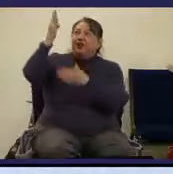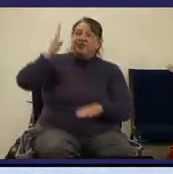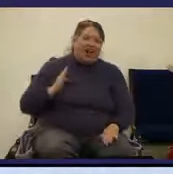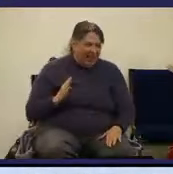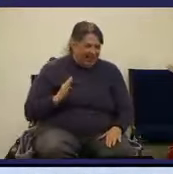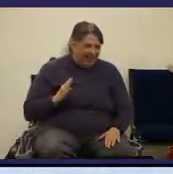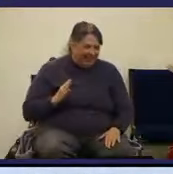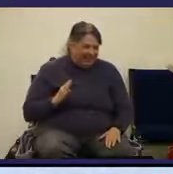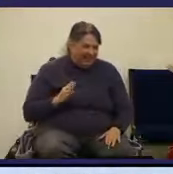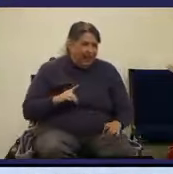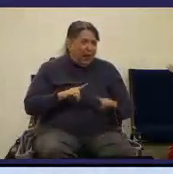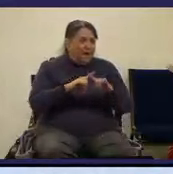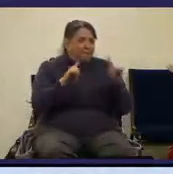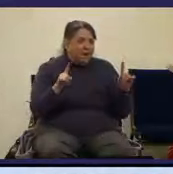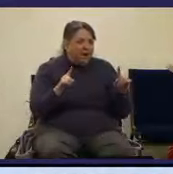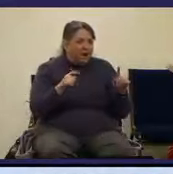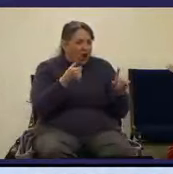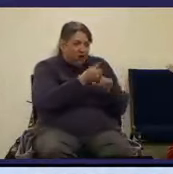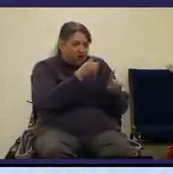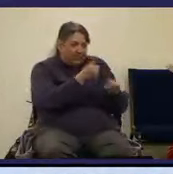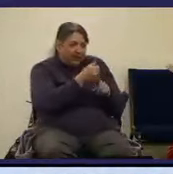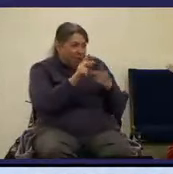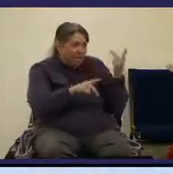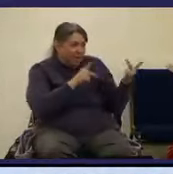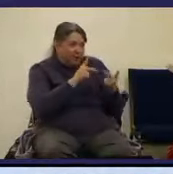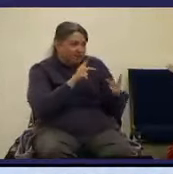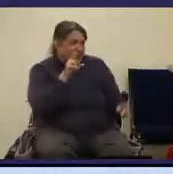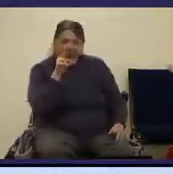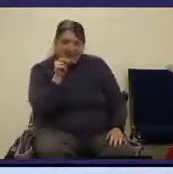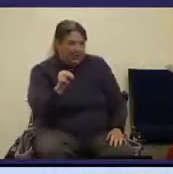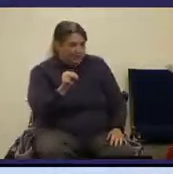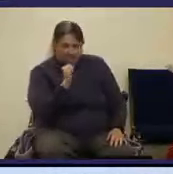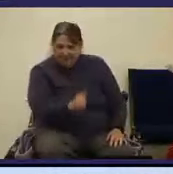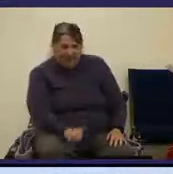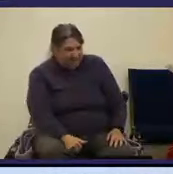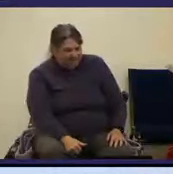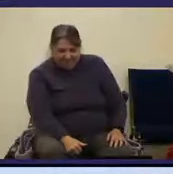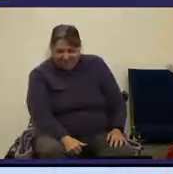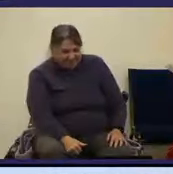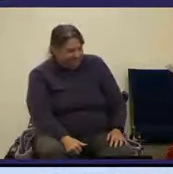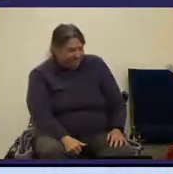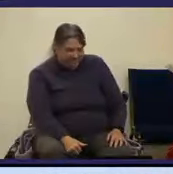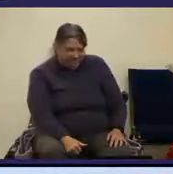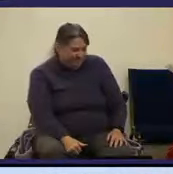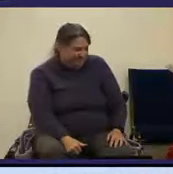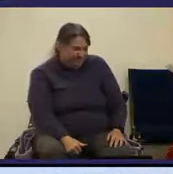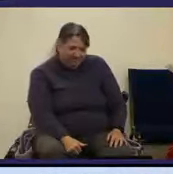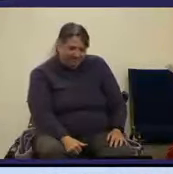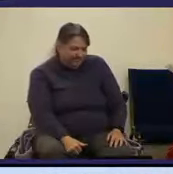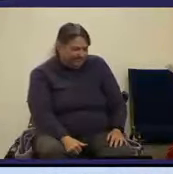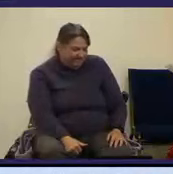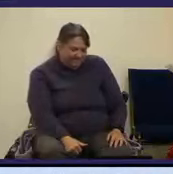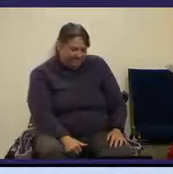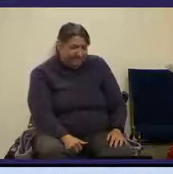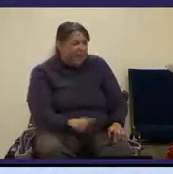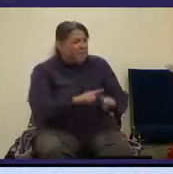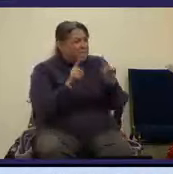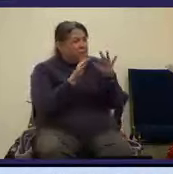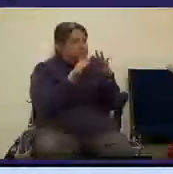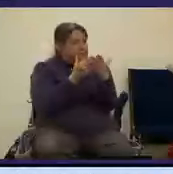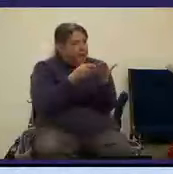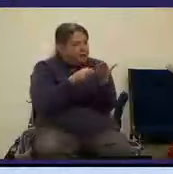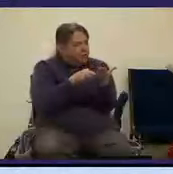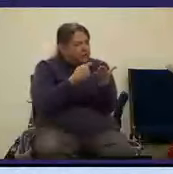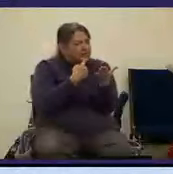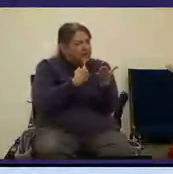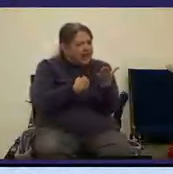the only way to glory. He's the only hope to eternal life. And so the scriptures remind us we have reason